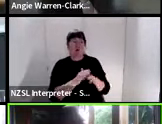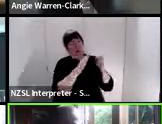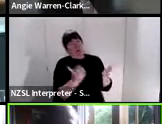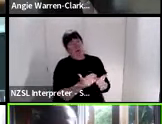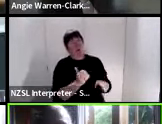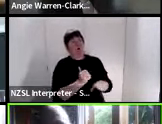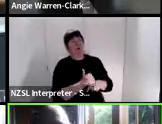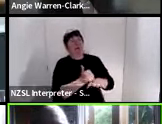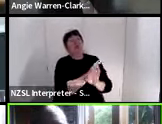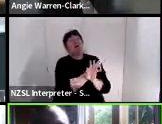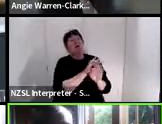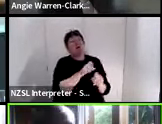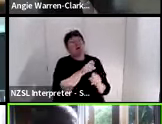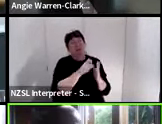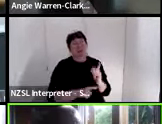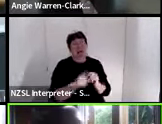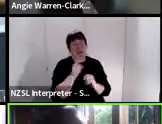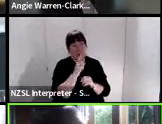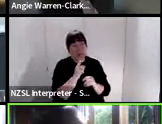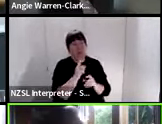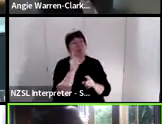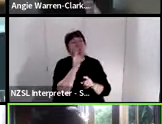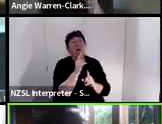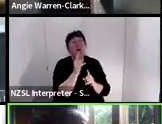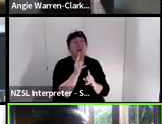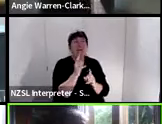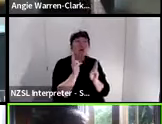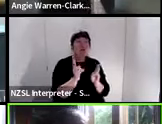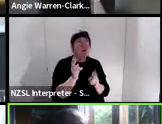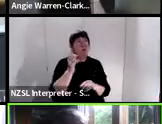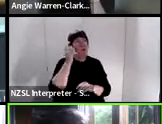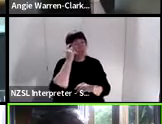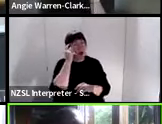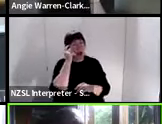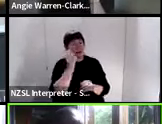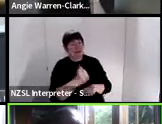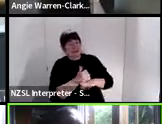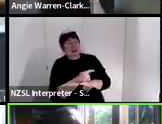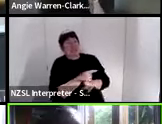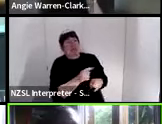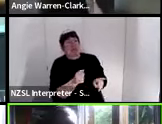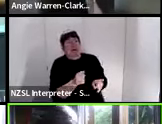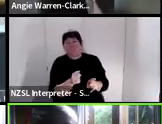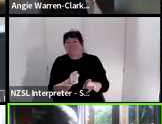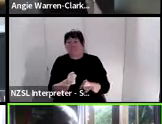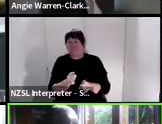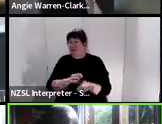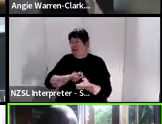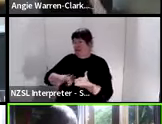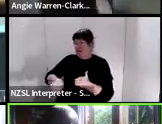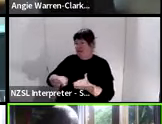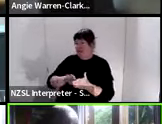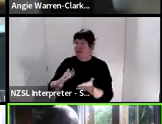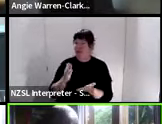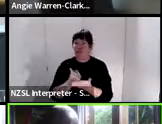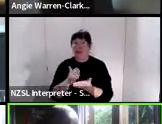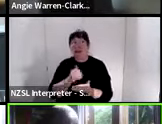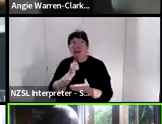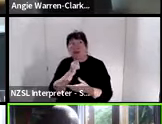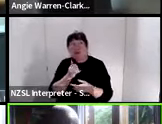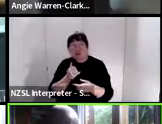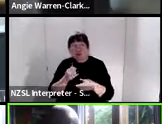a neurotypical world. And if you're any different, it's like pushing poo uphill.